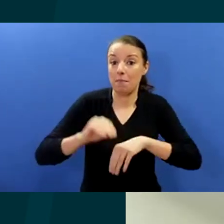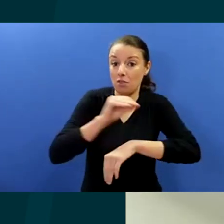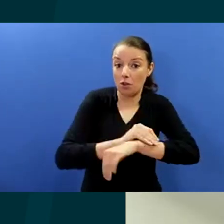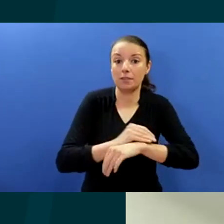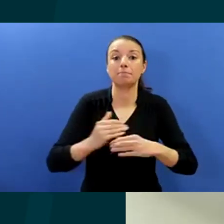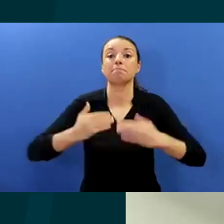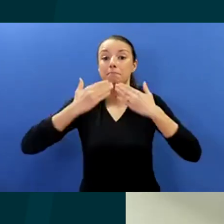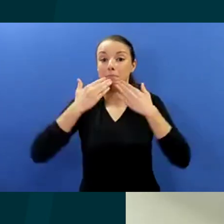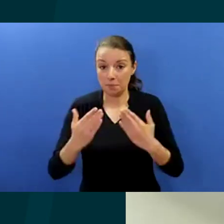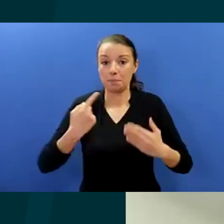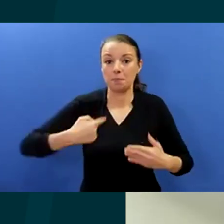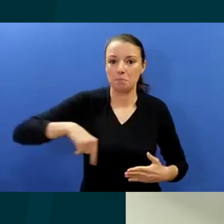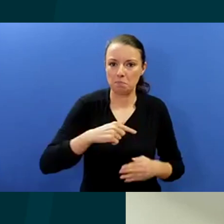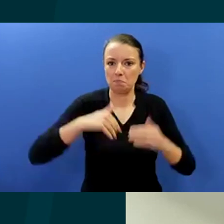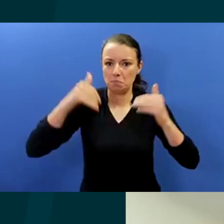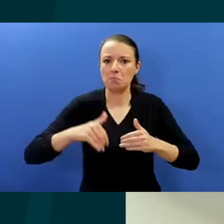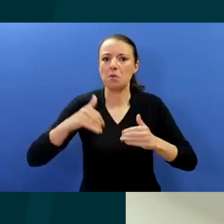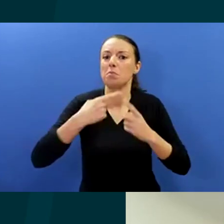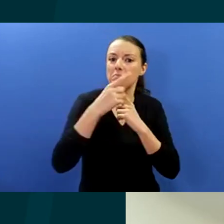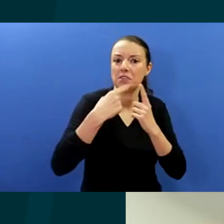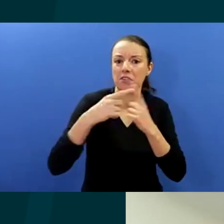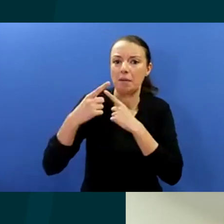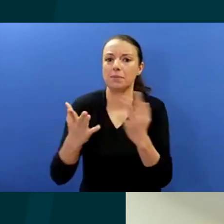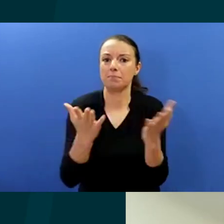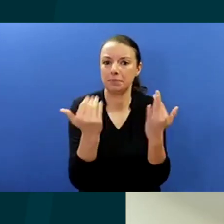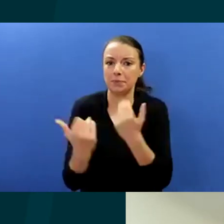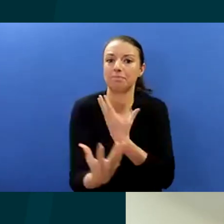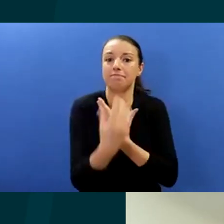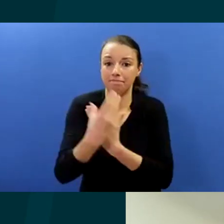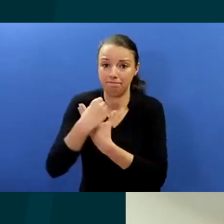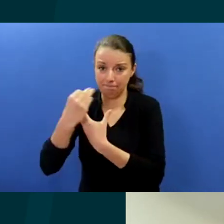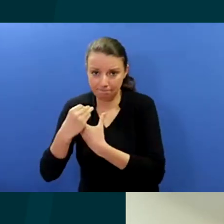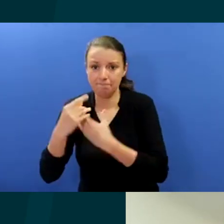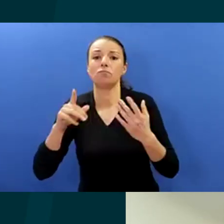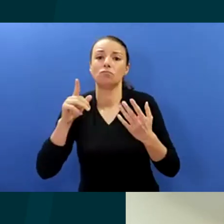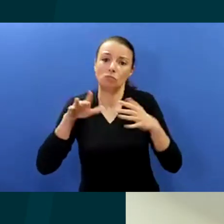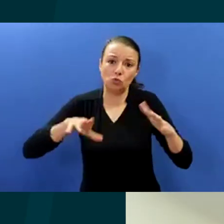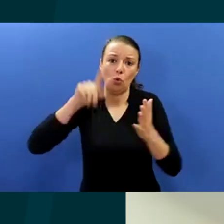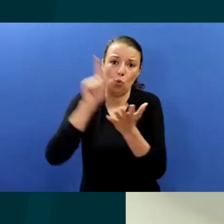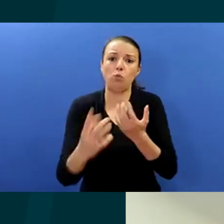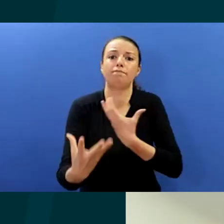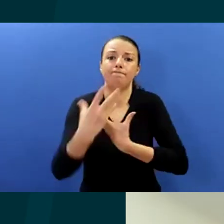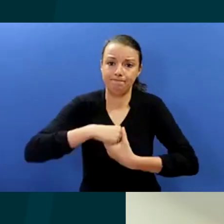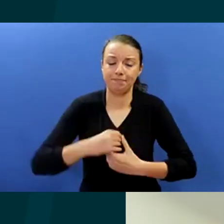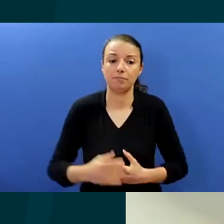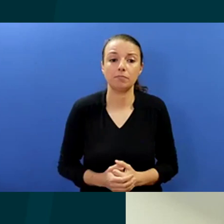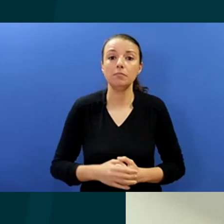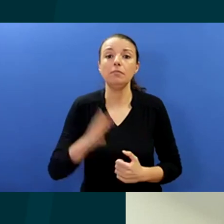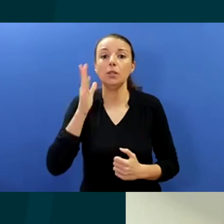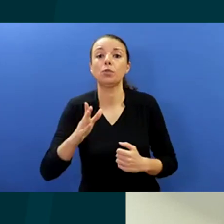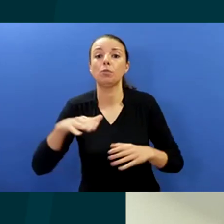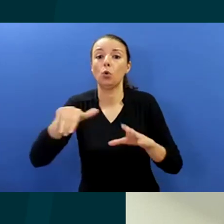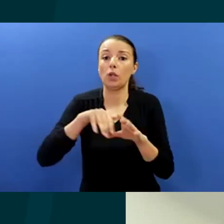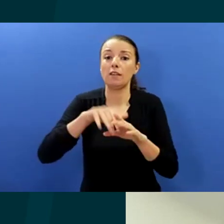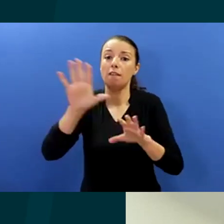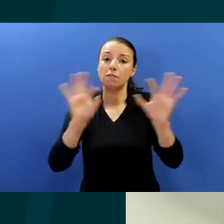The selection of participants, I'm quickly going on, right? And the the selection of participants is done through